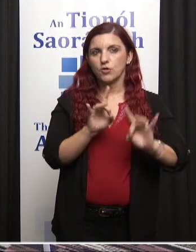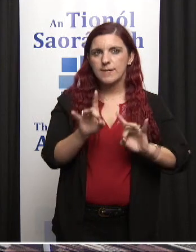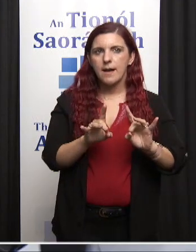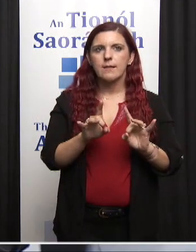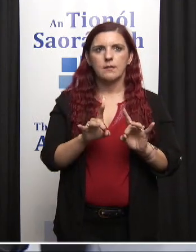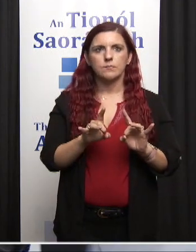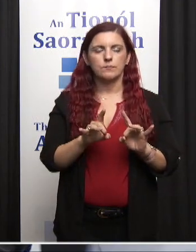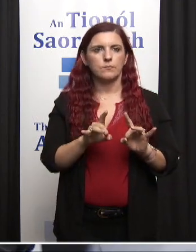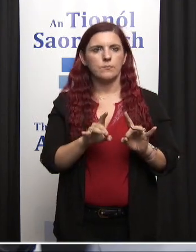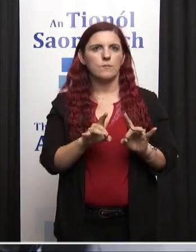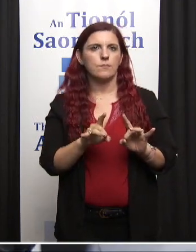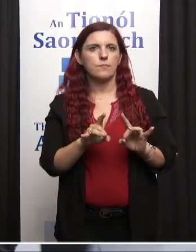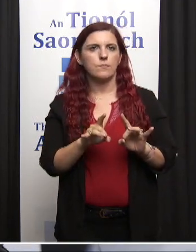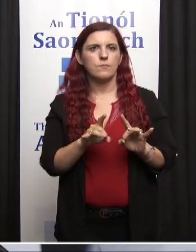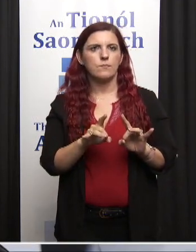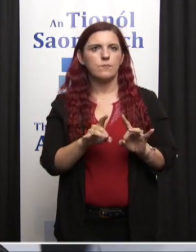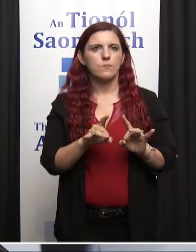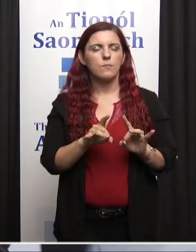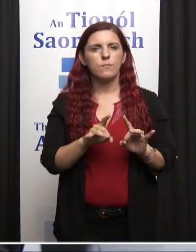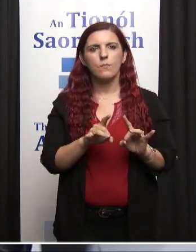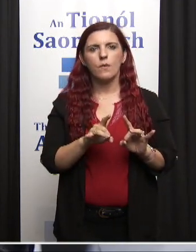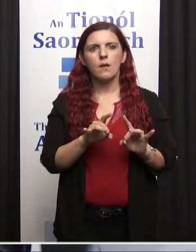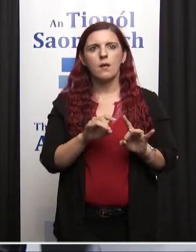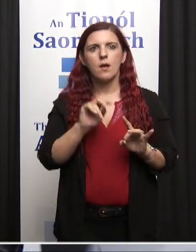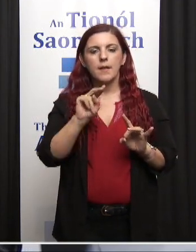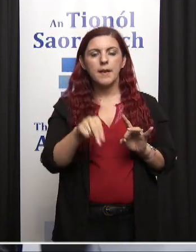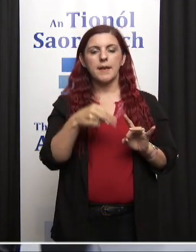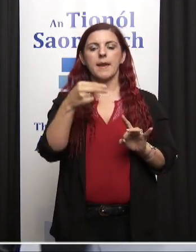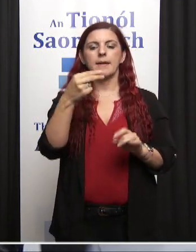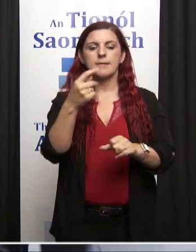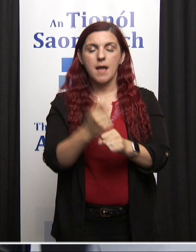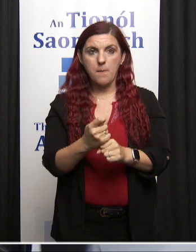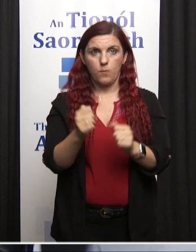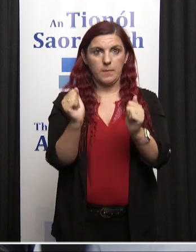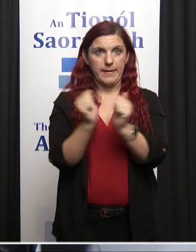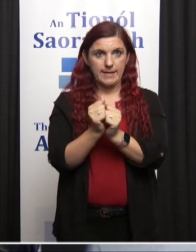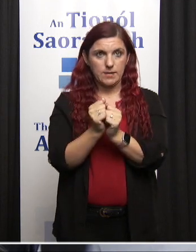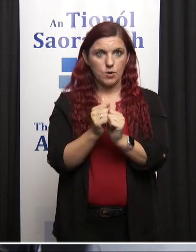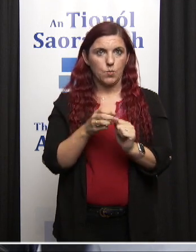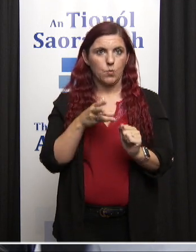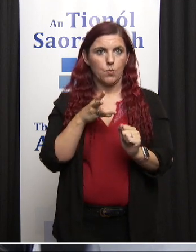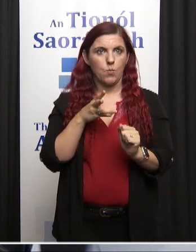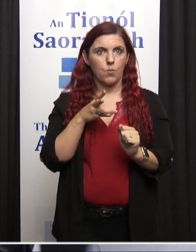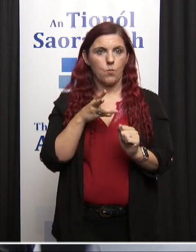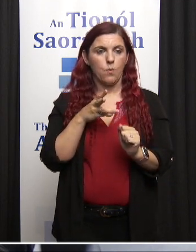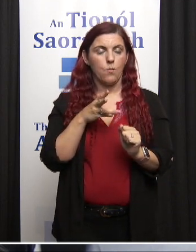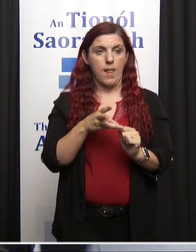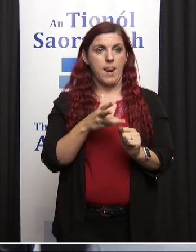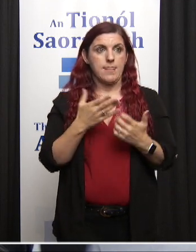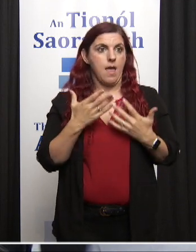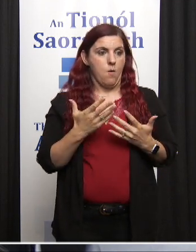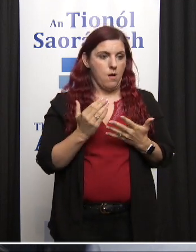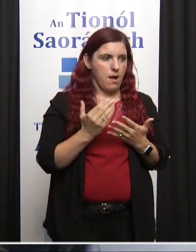we get your feedback, the next steps in this process is that we're going to compile all of your